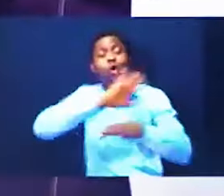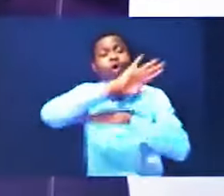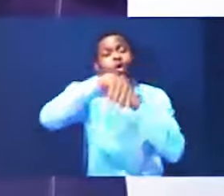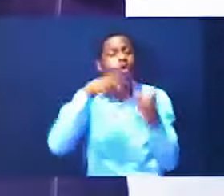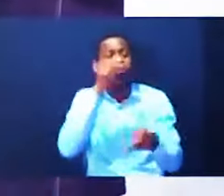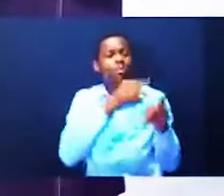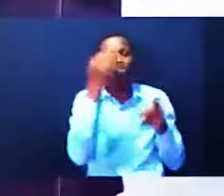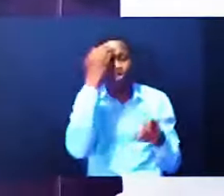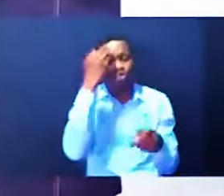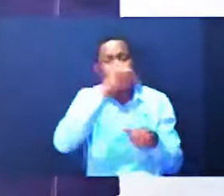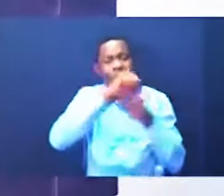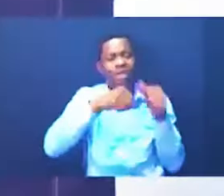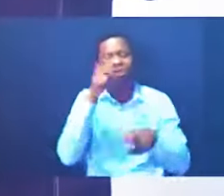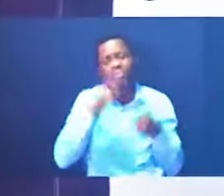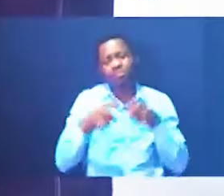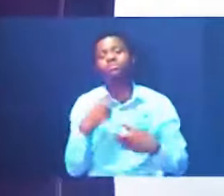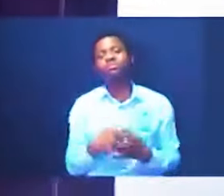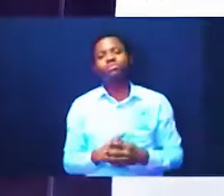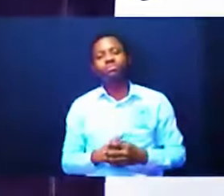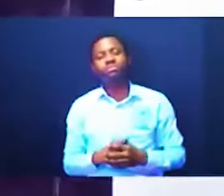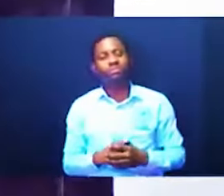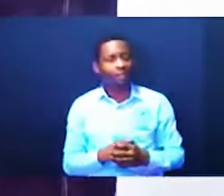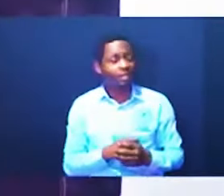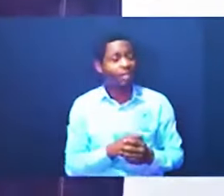information about